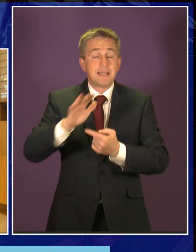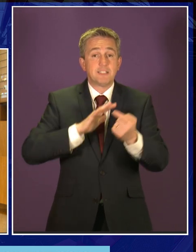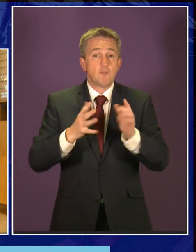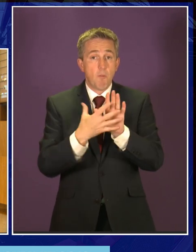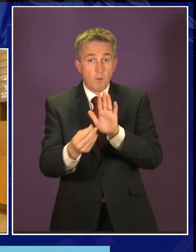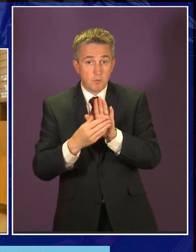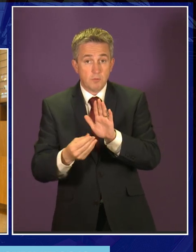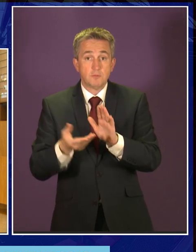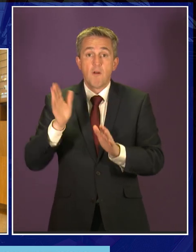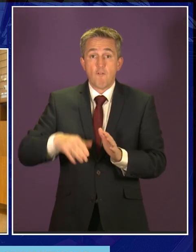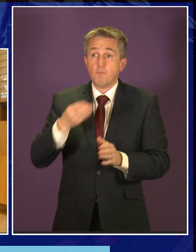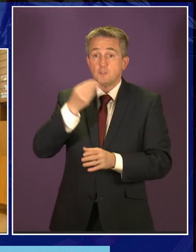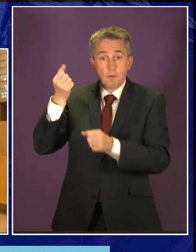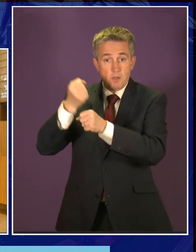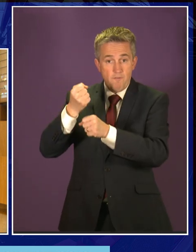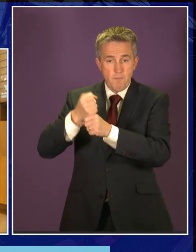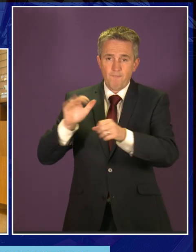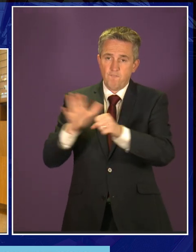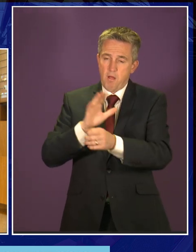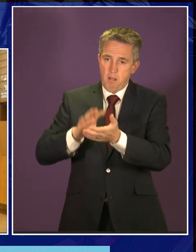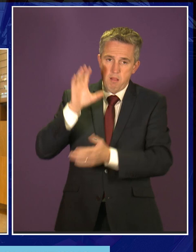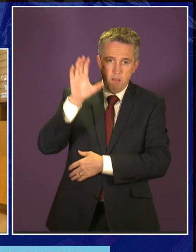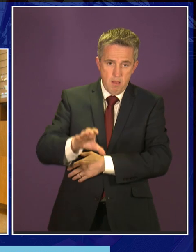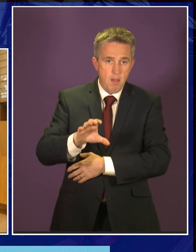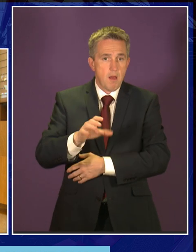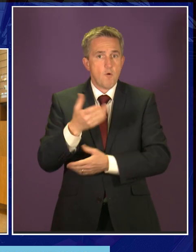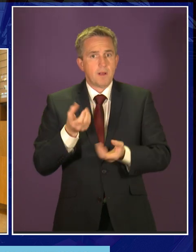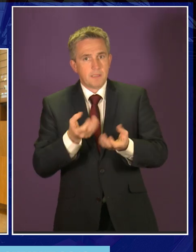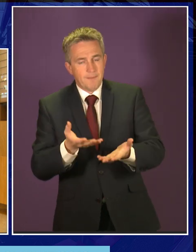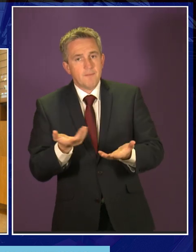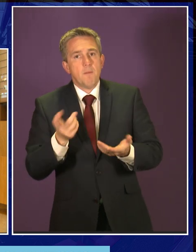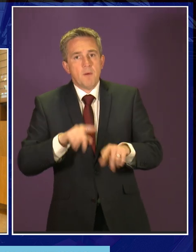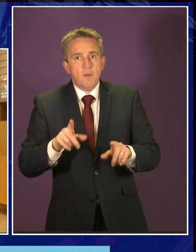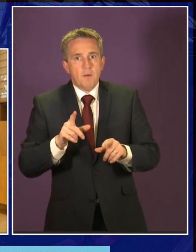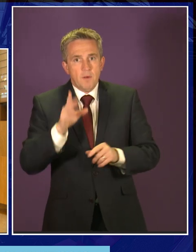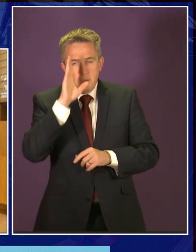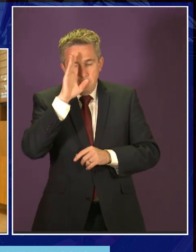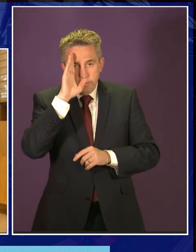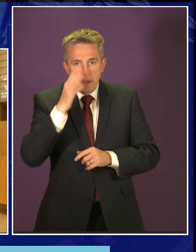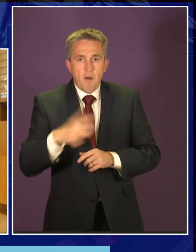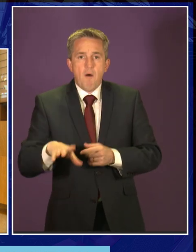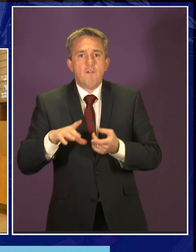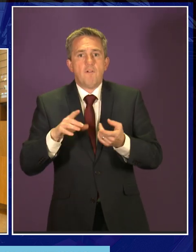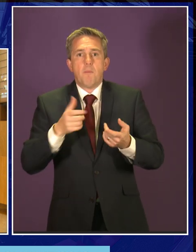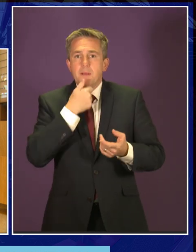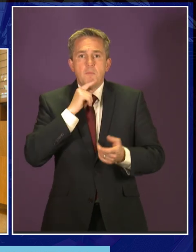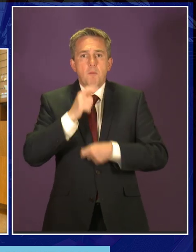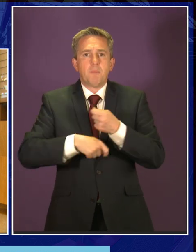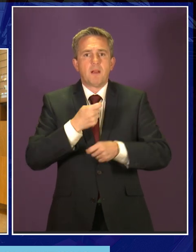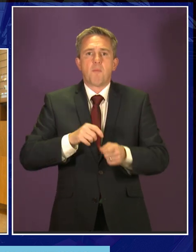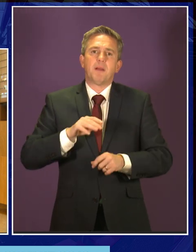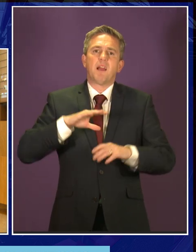full state funding, with all its comforts but all its dangers of dependency, complacency and political